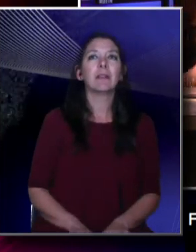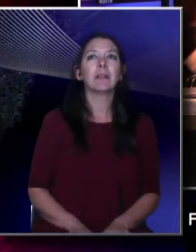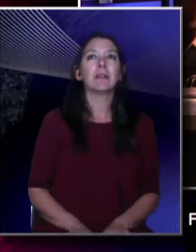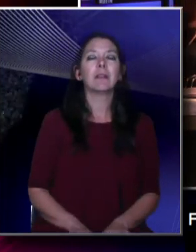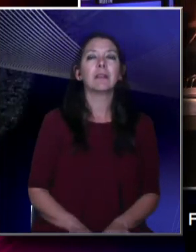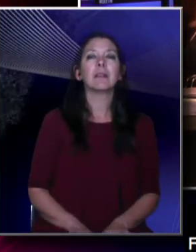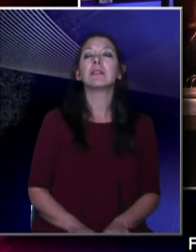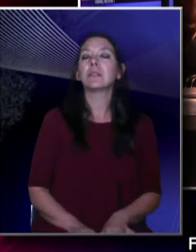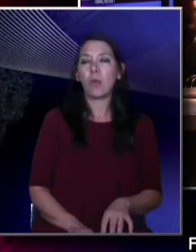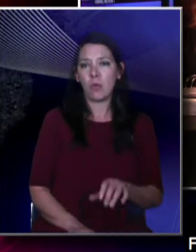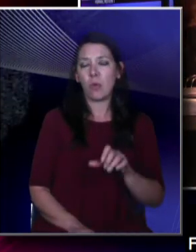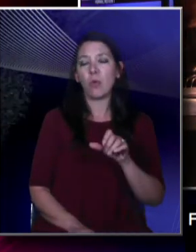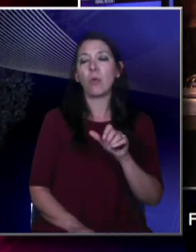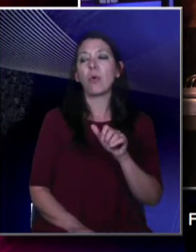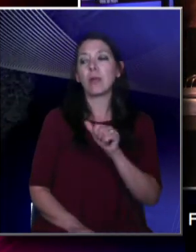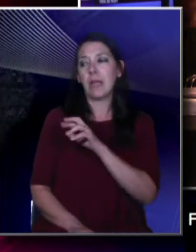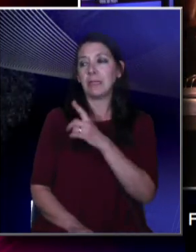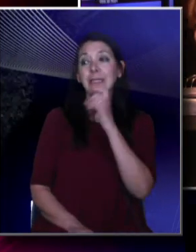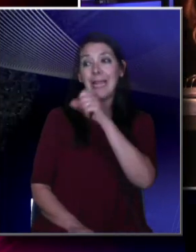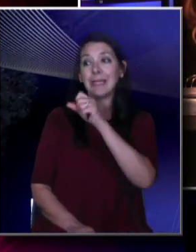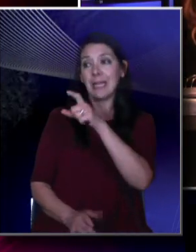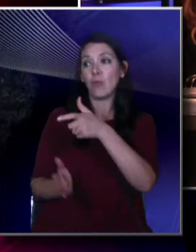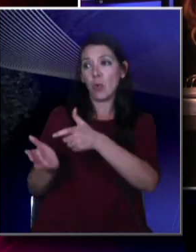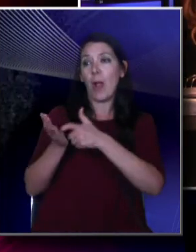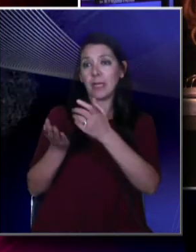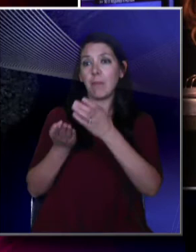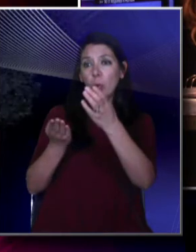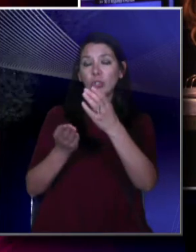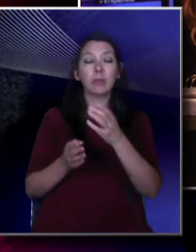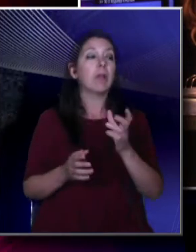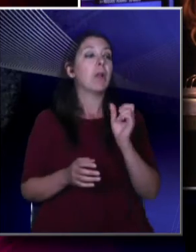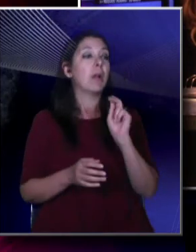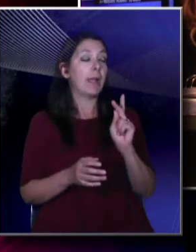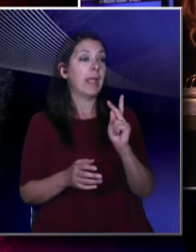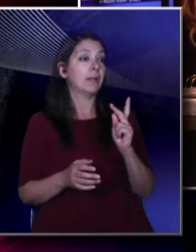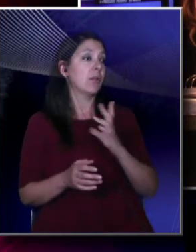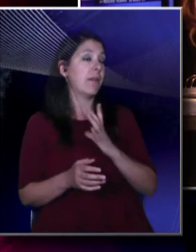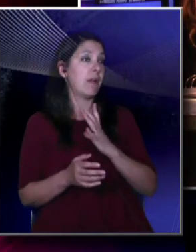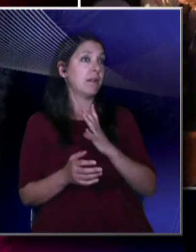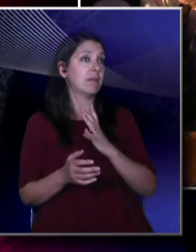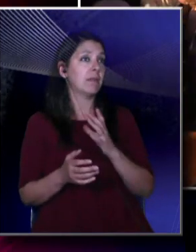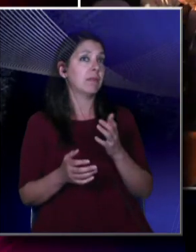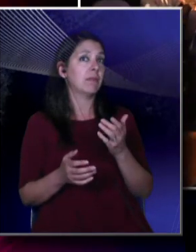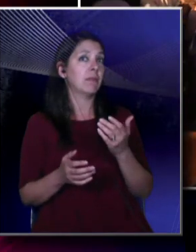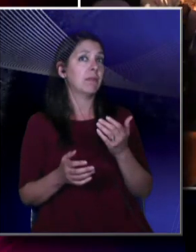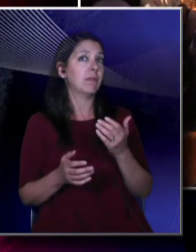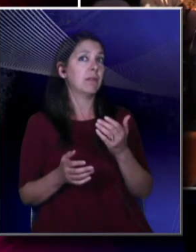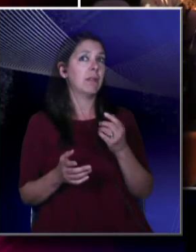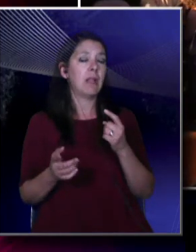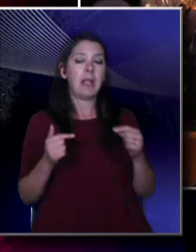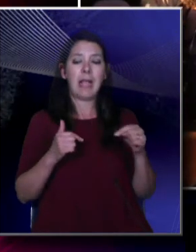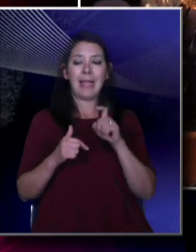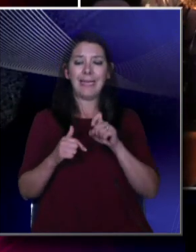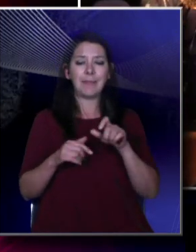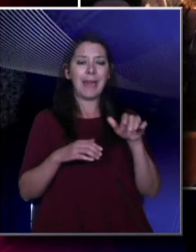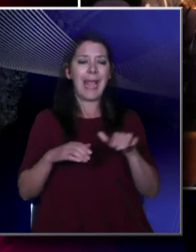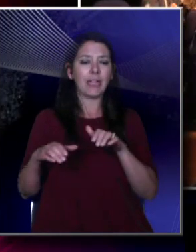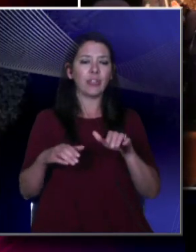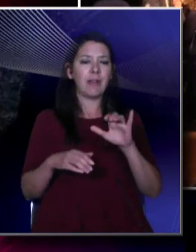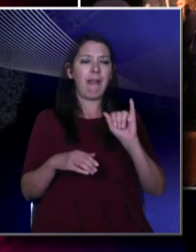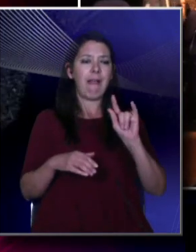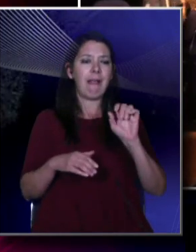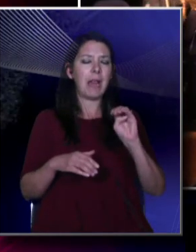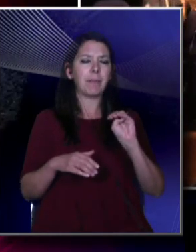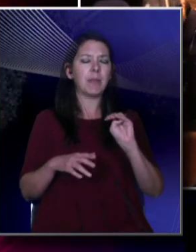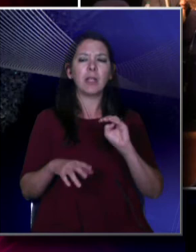Yeah, so Okay. it requires a motion. So based on that, Well, I don't believe this is an action item. I'm sorry, this is Shelley. So